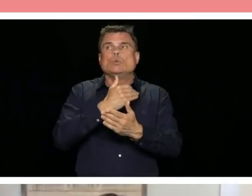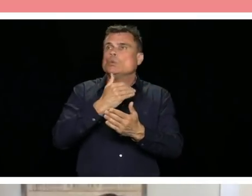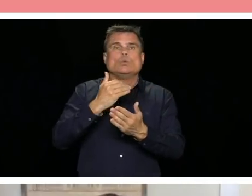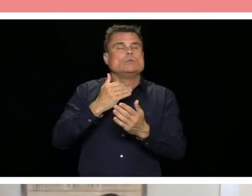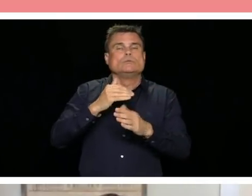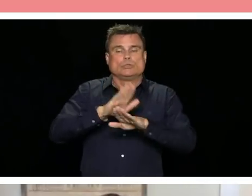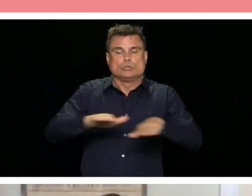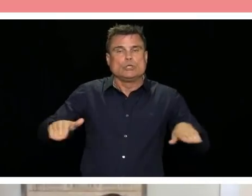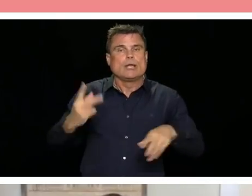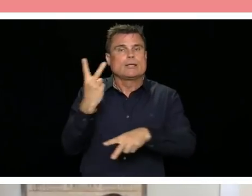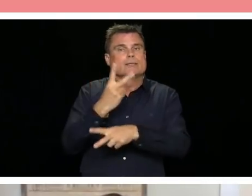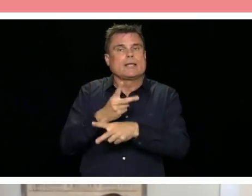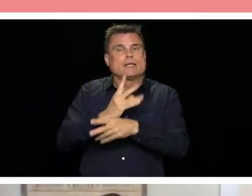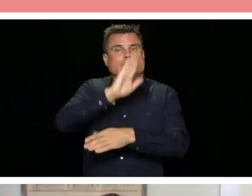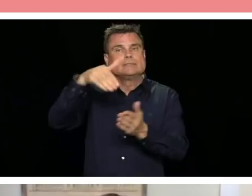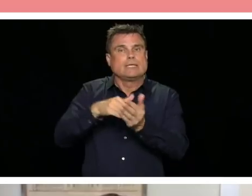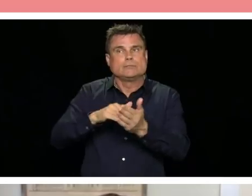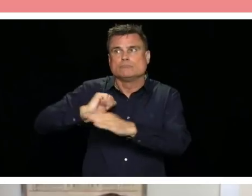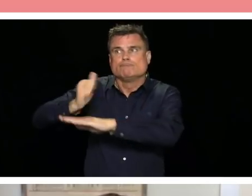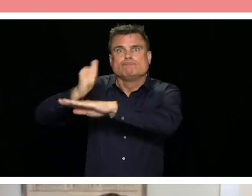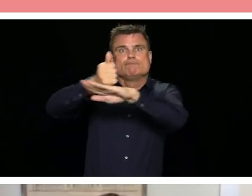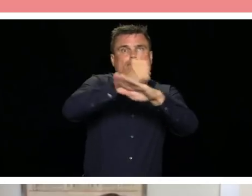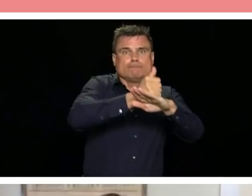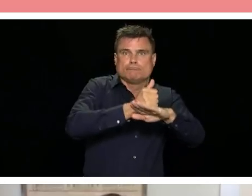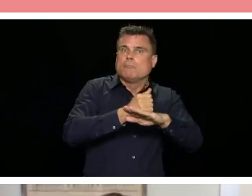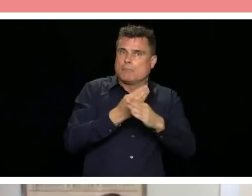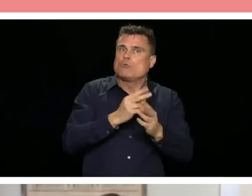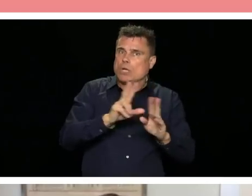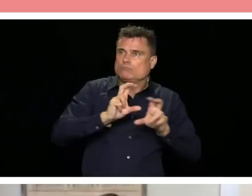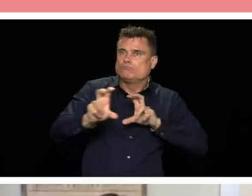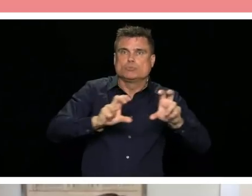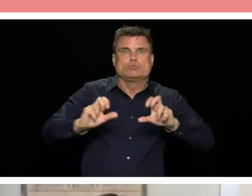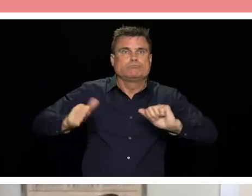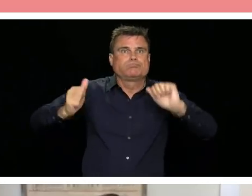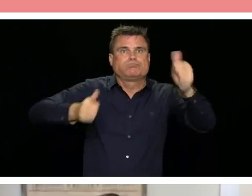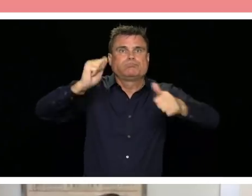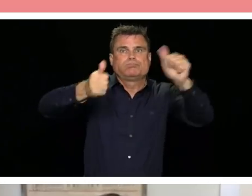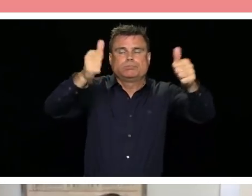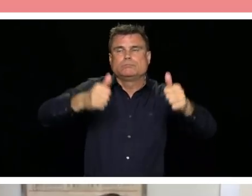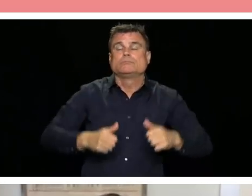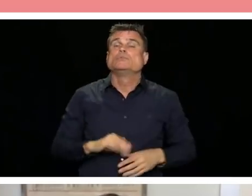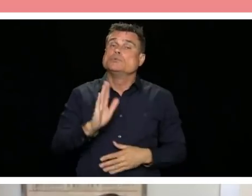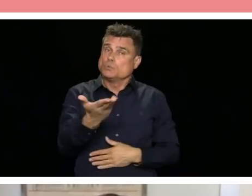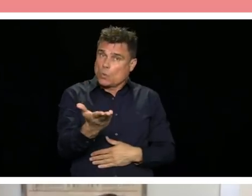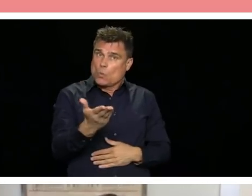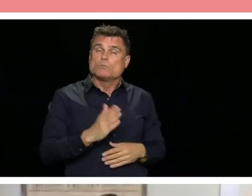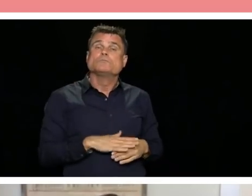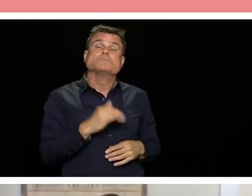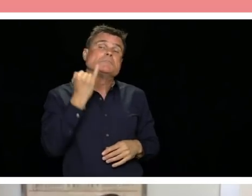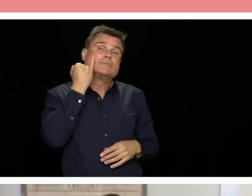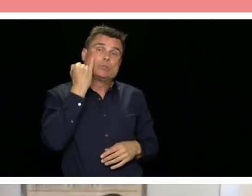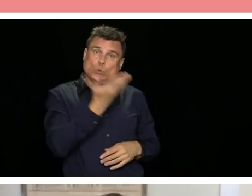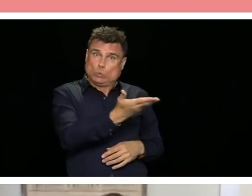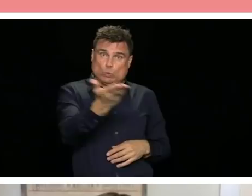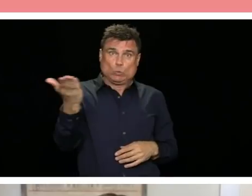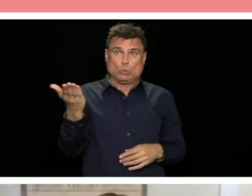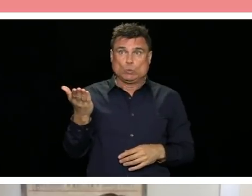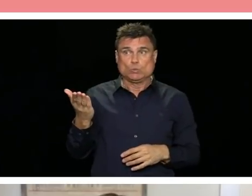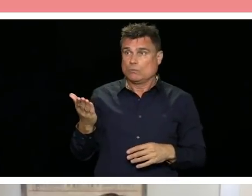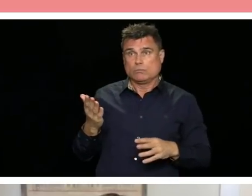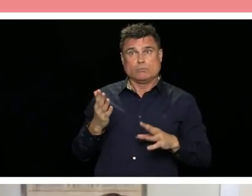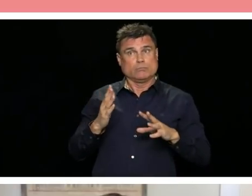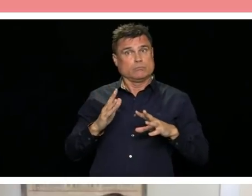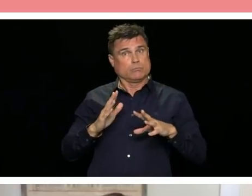have been using those programs. And if your provider or the family has a specific question about a specific situation, we would